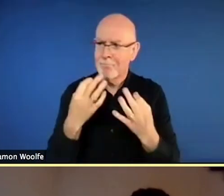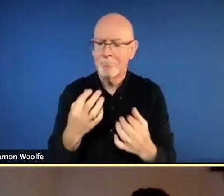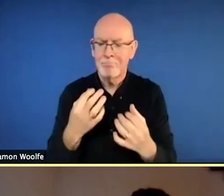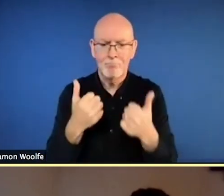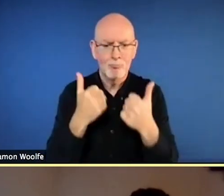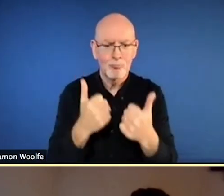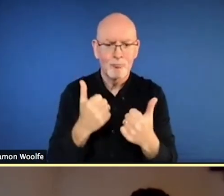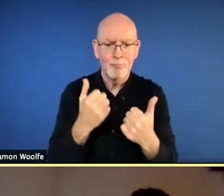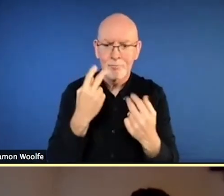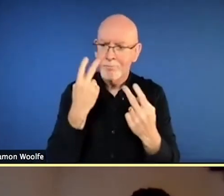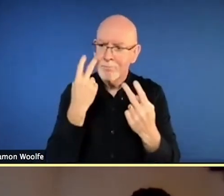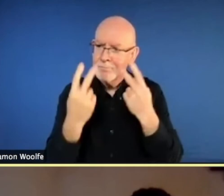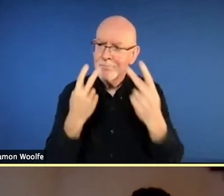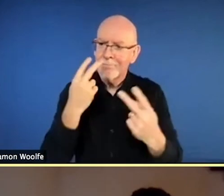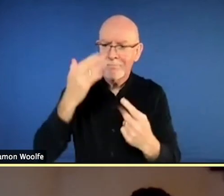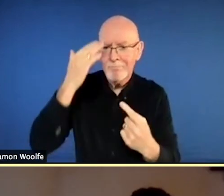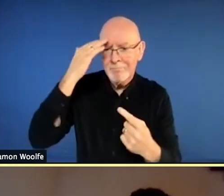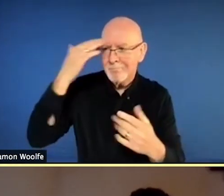I can't